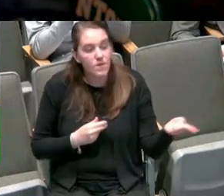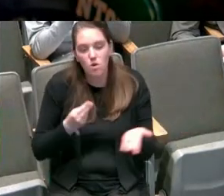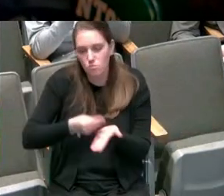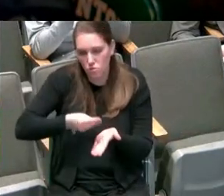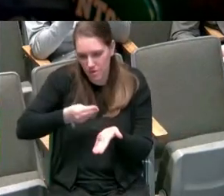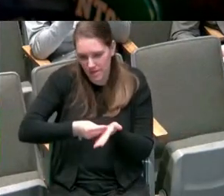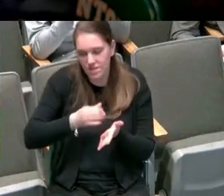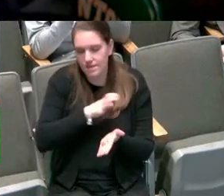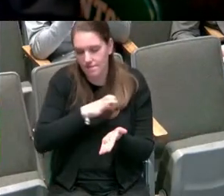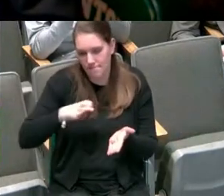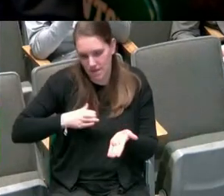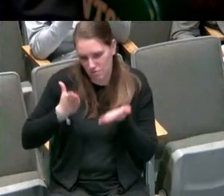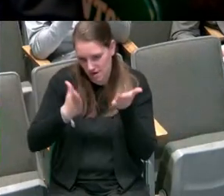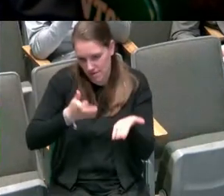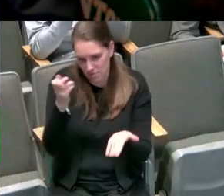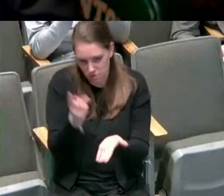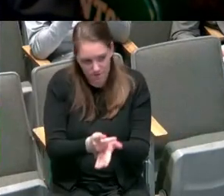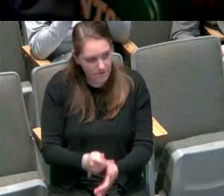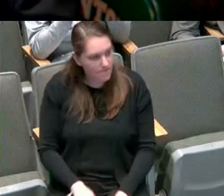recommends approval